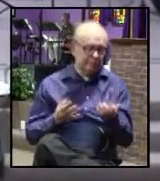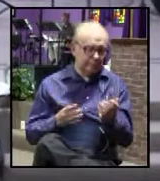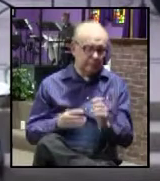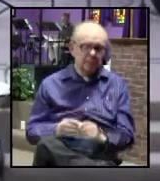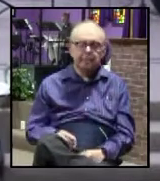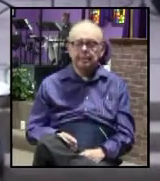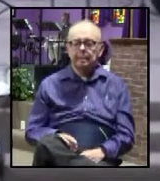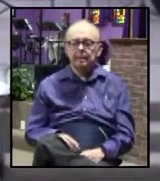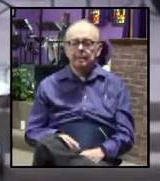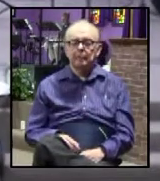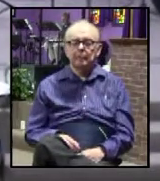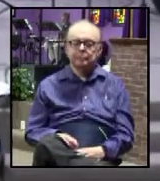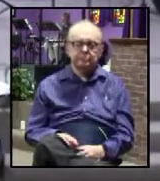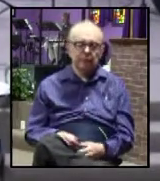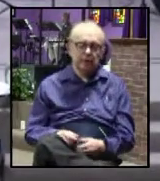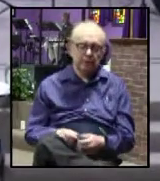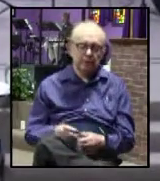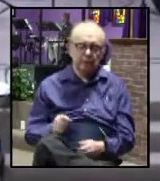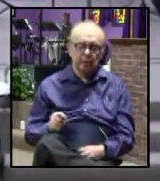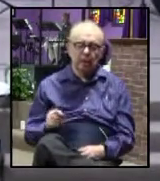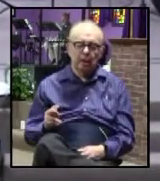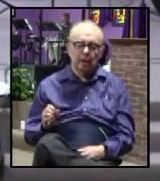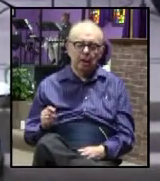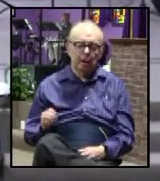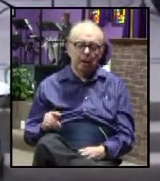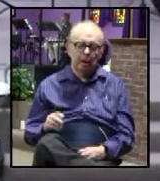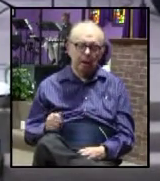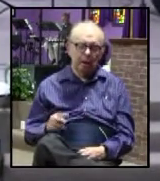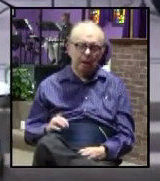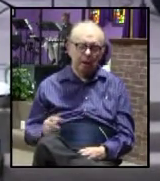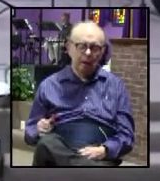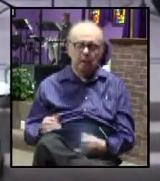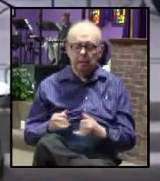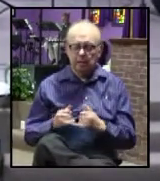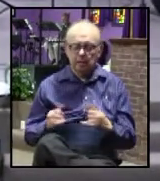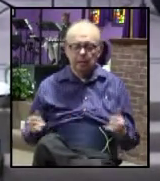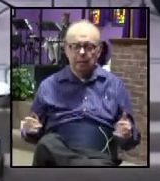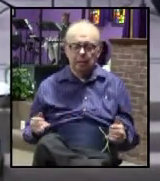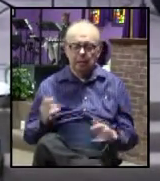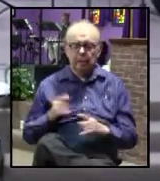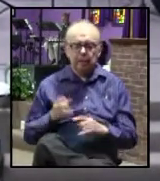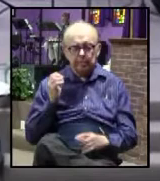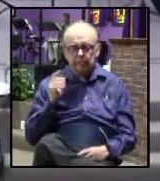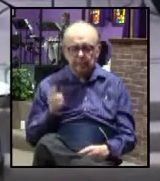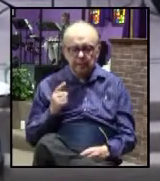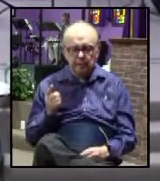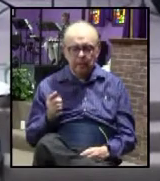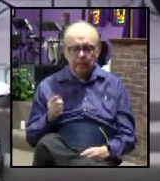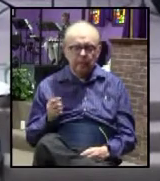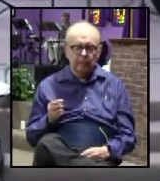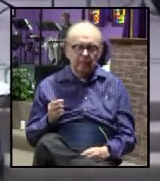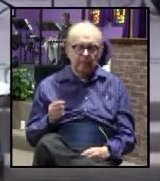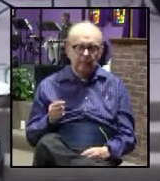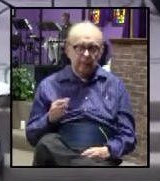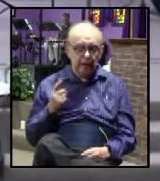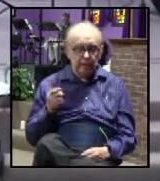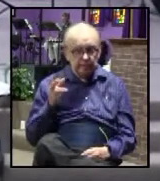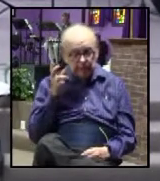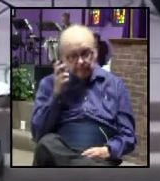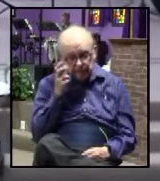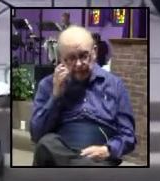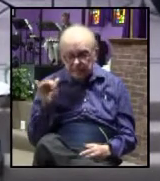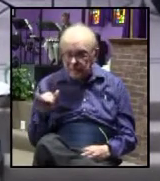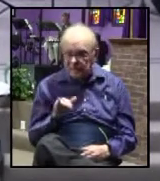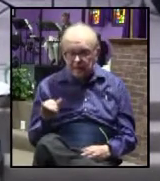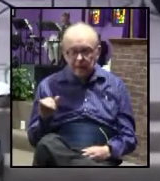was trenching this line, this engine is so loud I can barely hear myself think. The only thing that kept popping in my head is, I'm a child of God. Yes, I